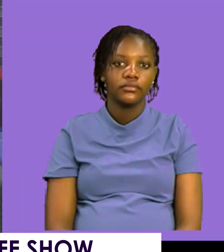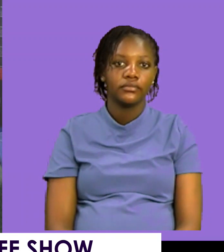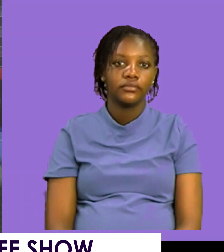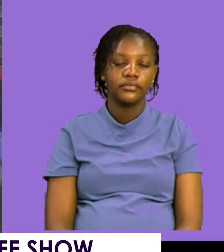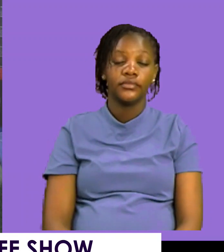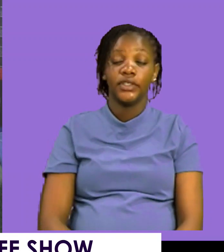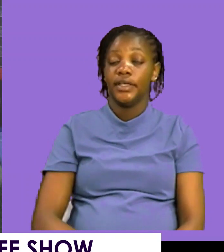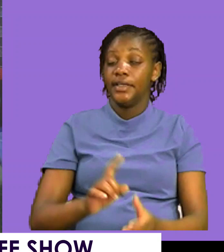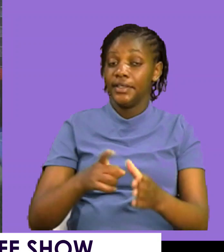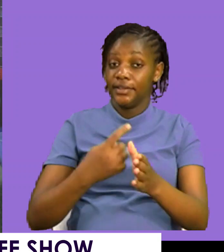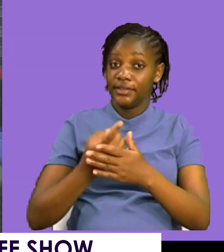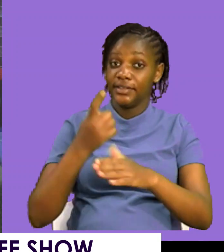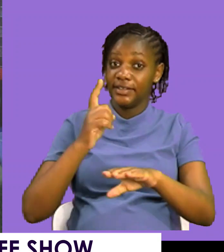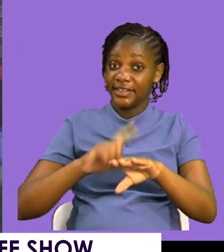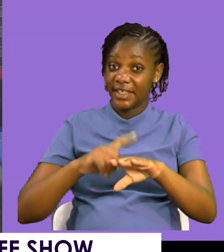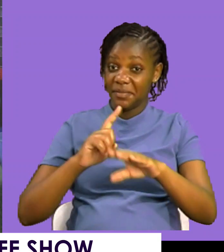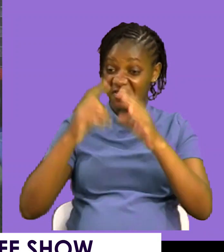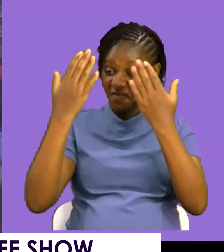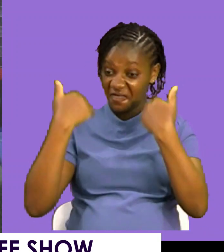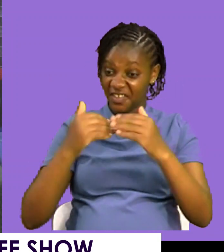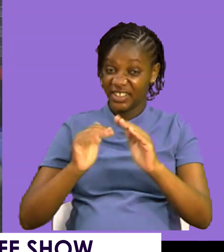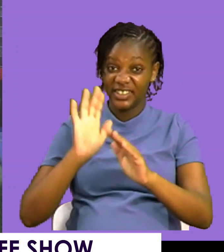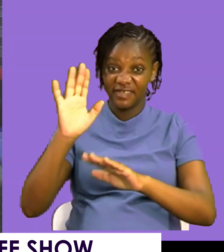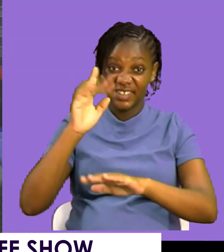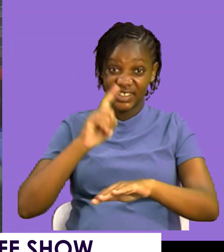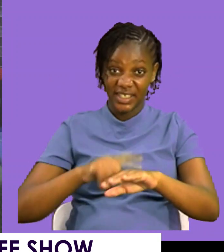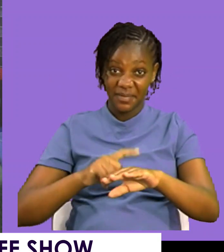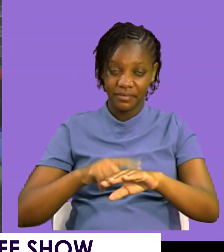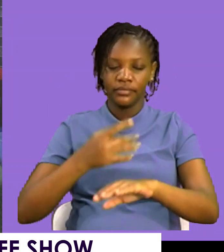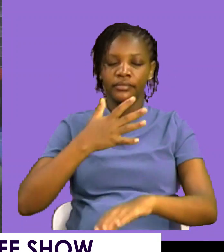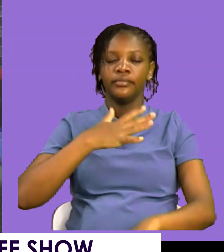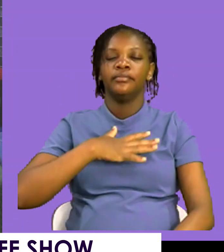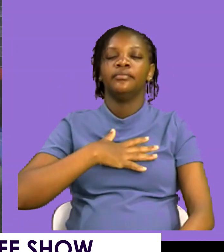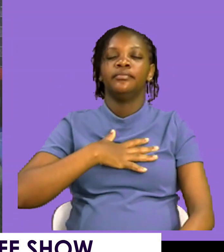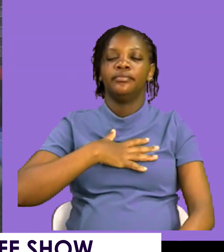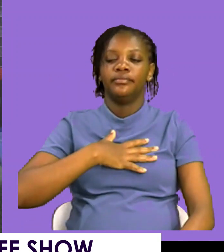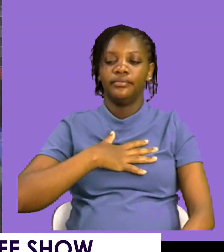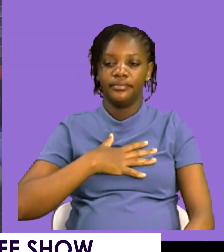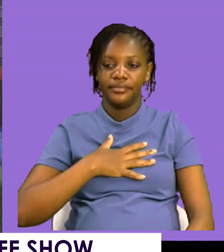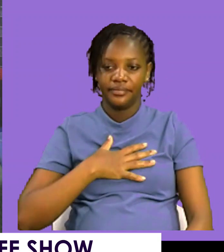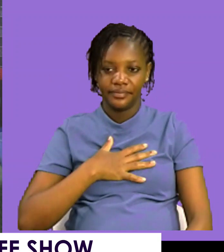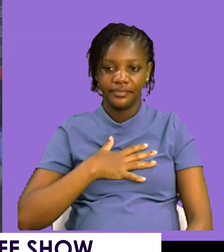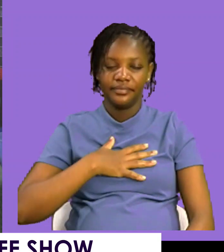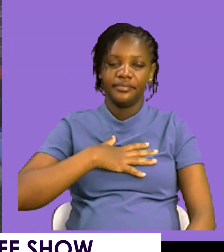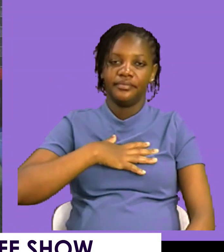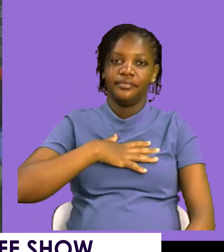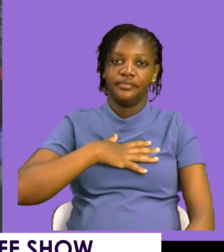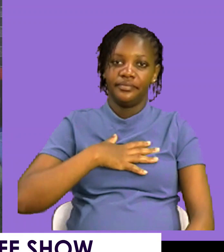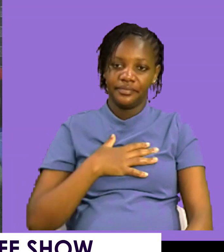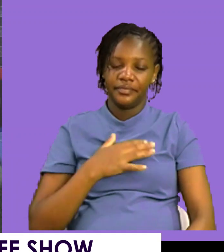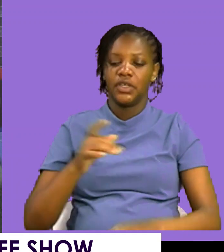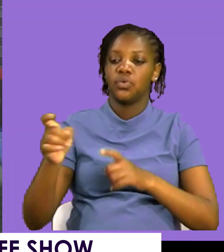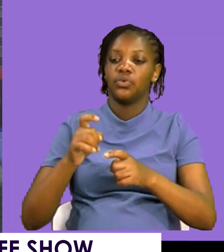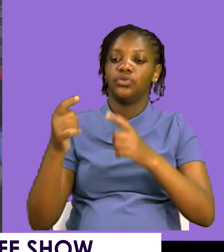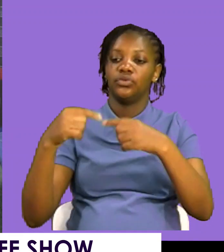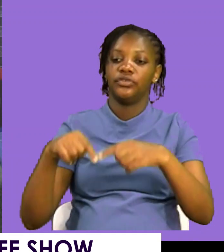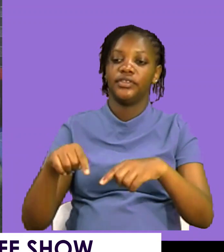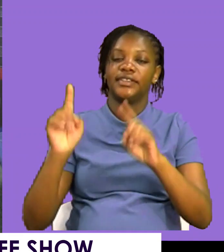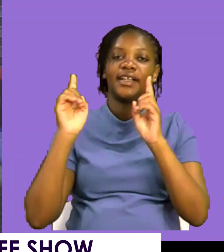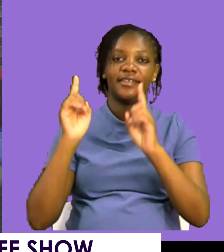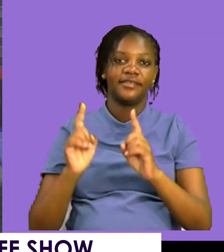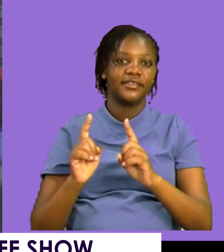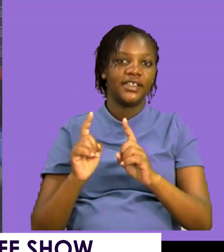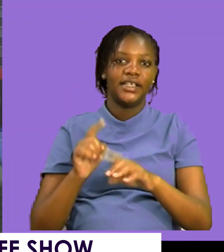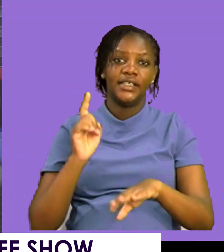out. By the time you're doing the 5th breathing, more often than not, you've controlled yourself. When